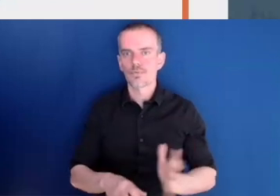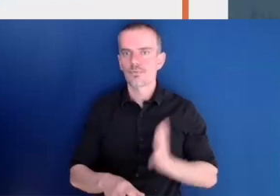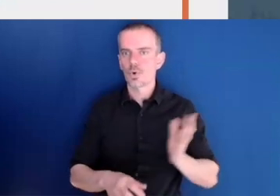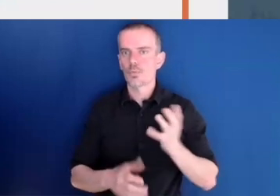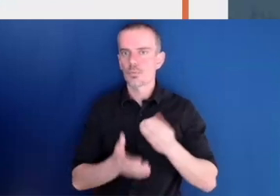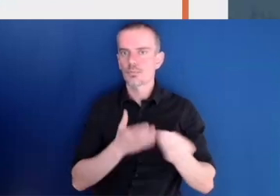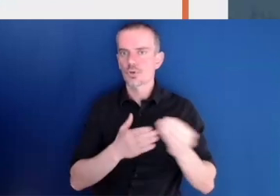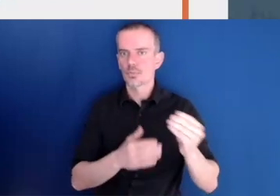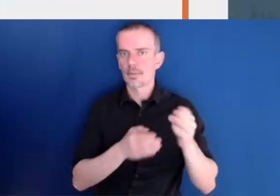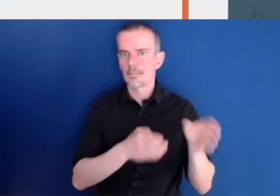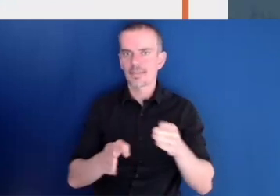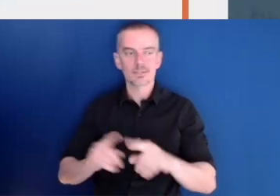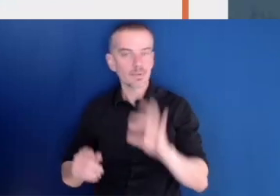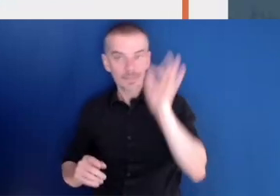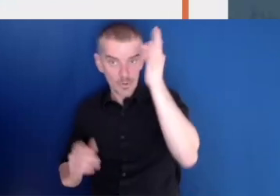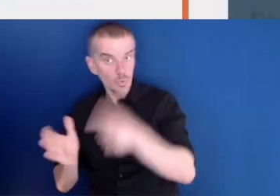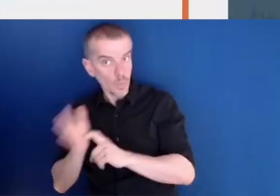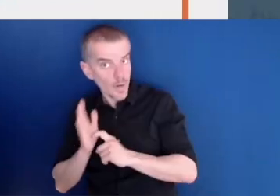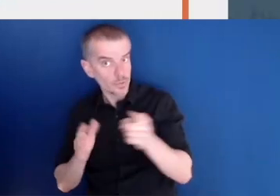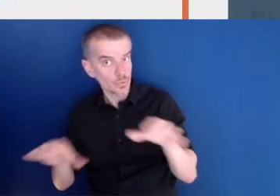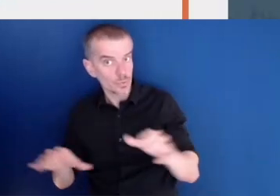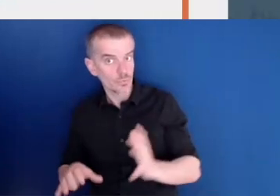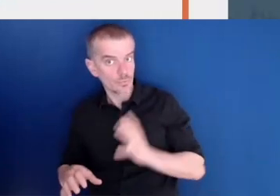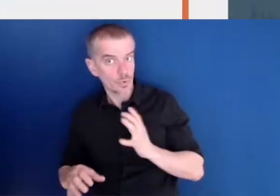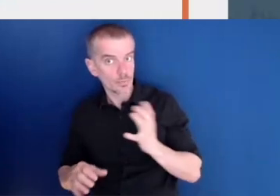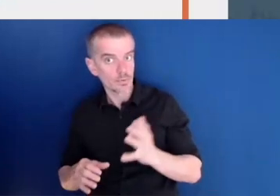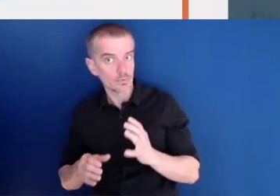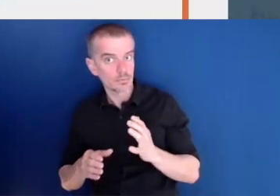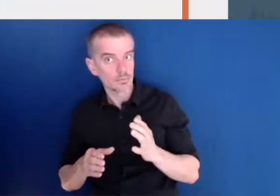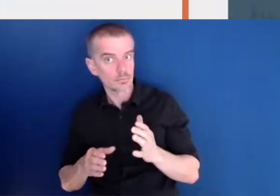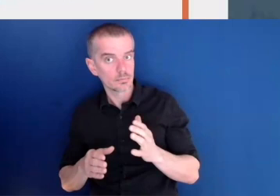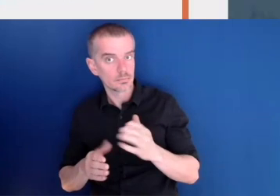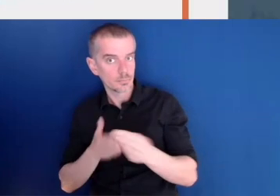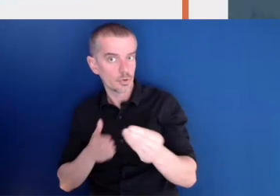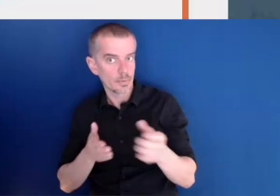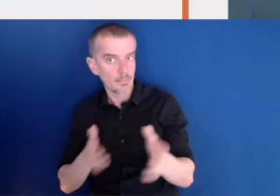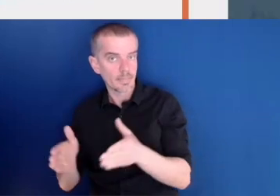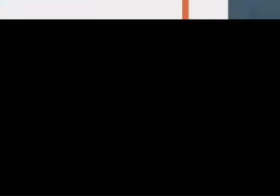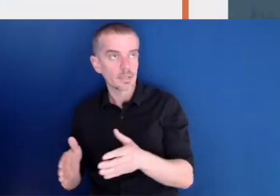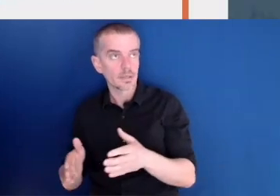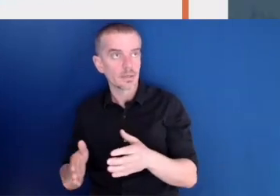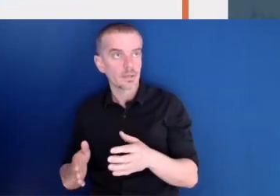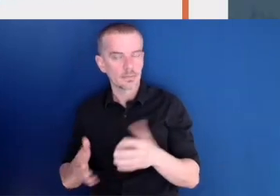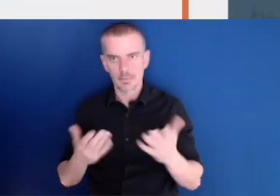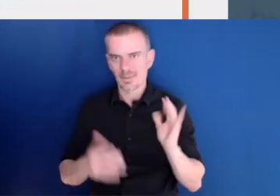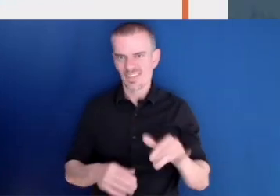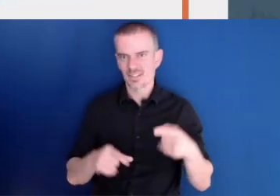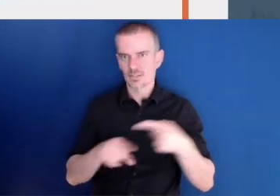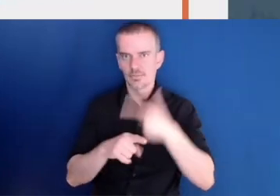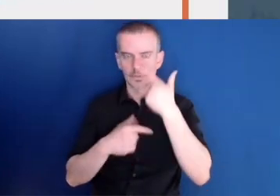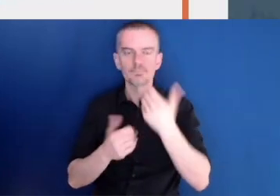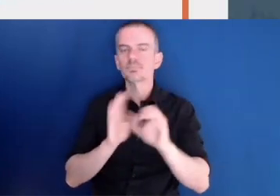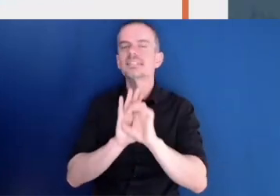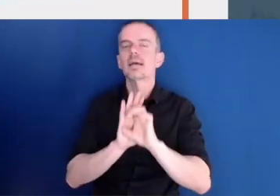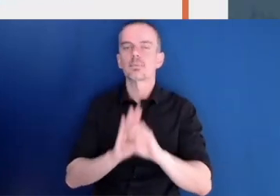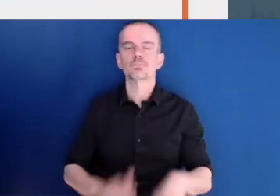methods, but the federal government requires you to. There could be a conflict of interest there, right? So let's just go through an example here. So let's just say